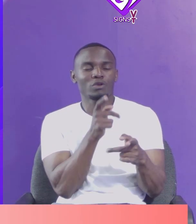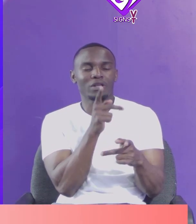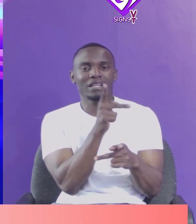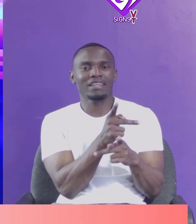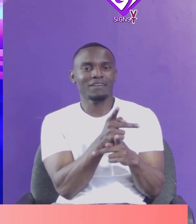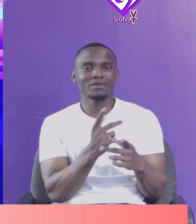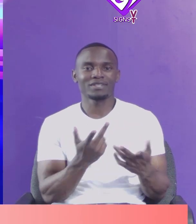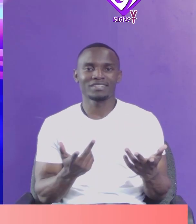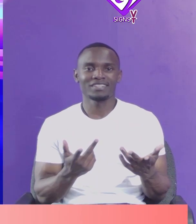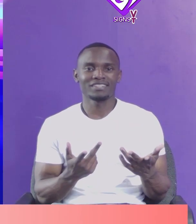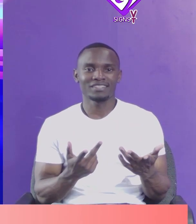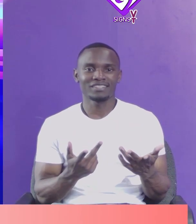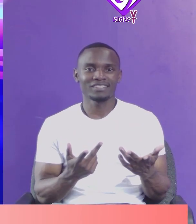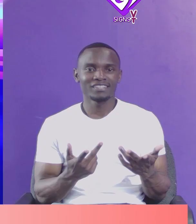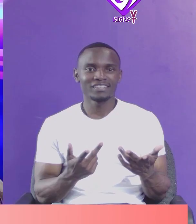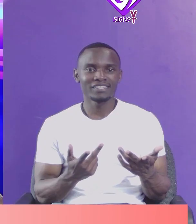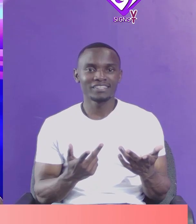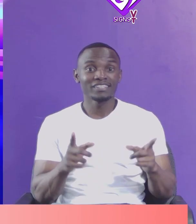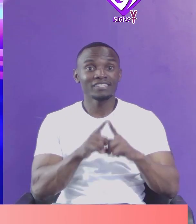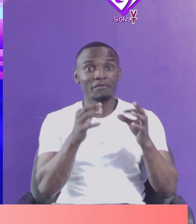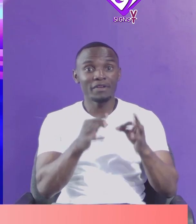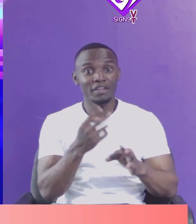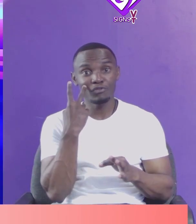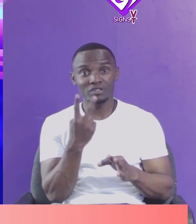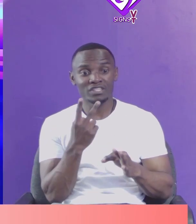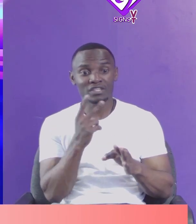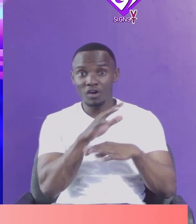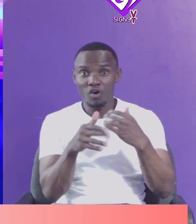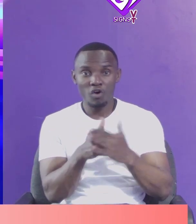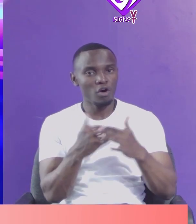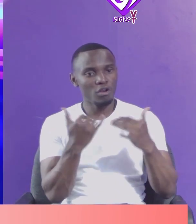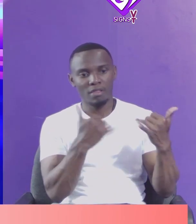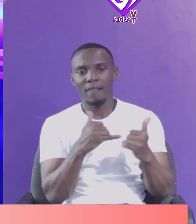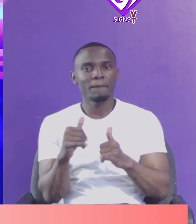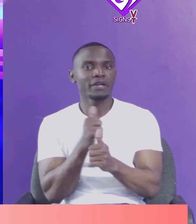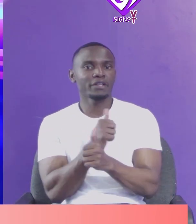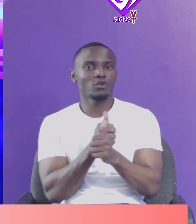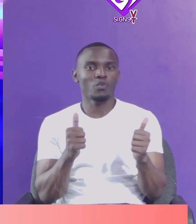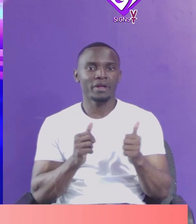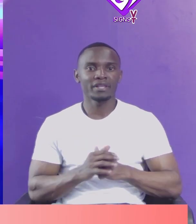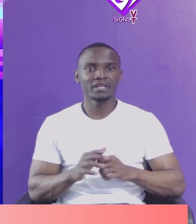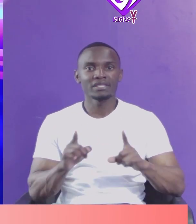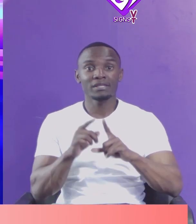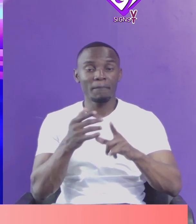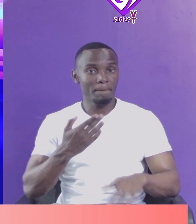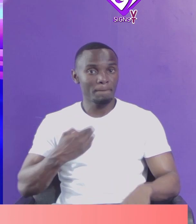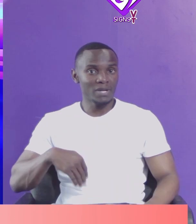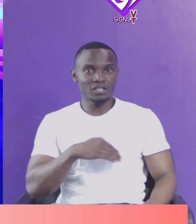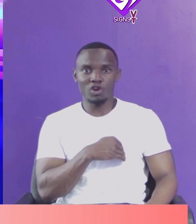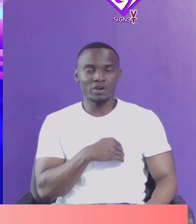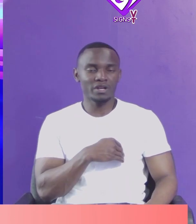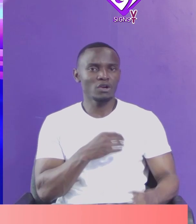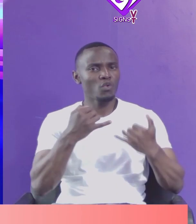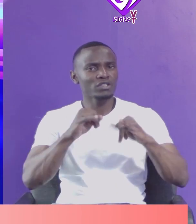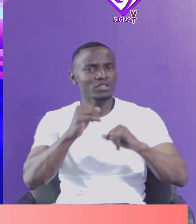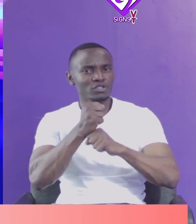And and Cucurella is really doing really well. So if you look at everyone was really playing really well. Yes. And Barcelona kind of looked there trying to figure